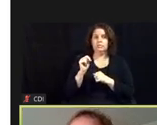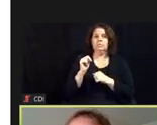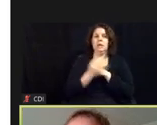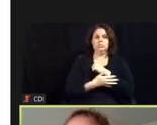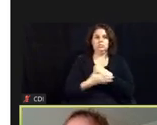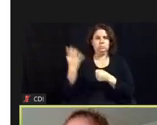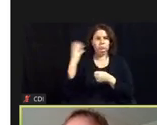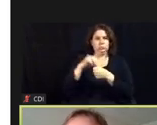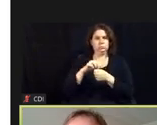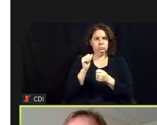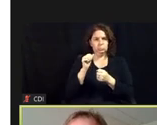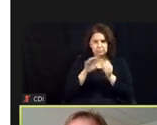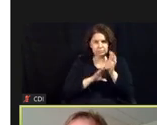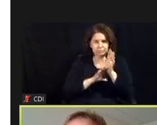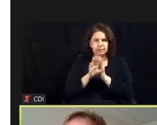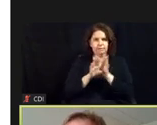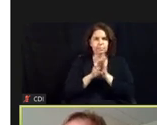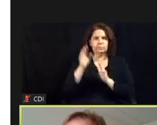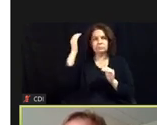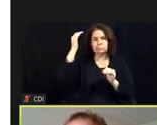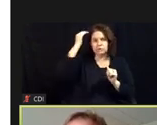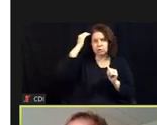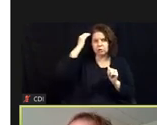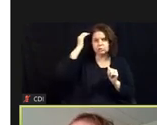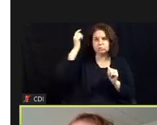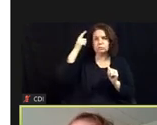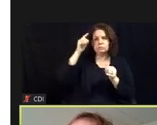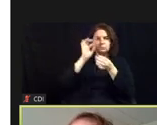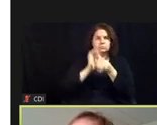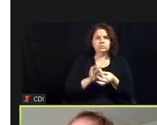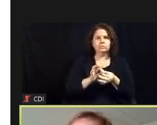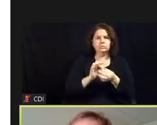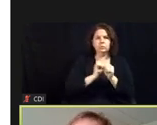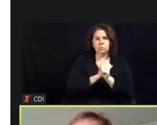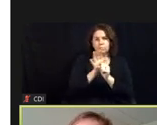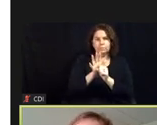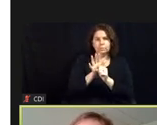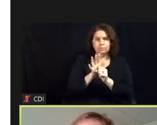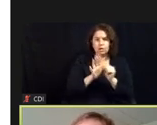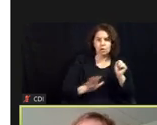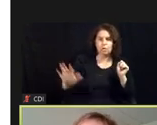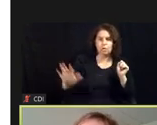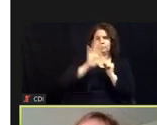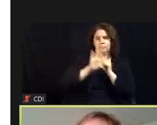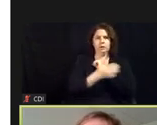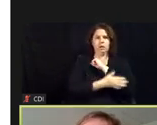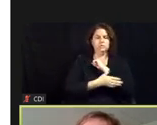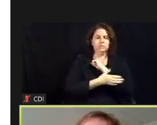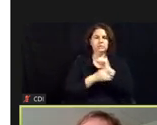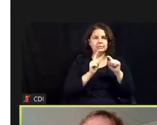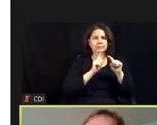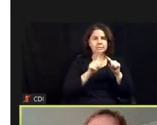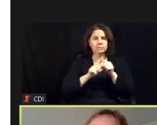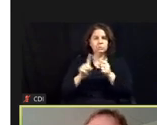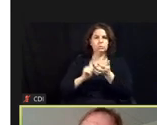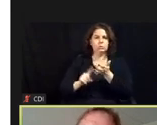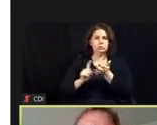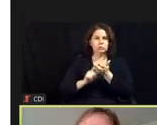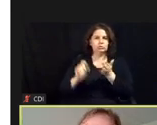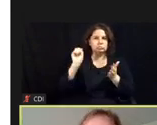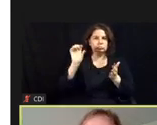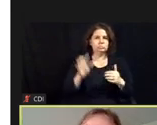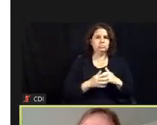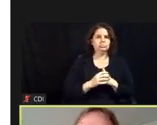base for COVID-19 nationally through some research initiatives that we've entered into. One is with the California Department of Public Health.